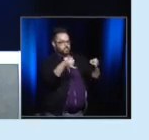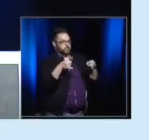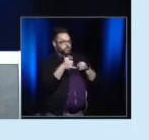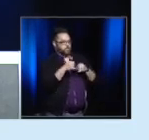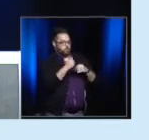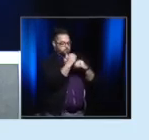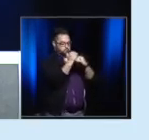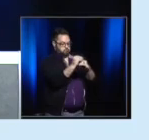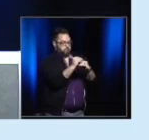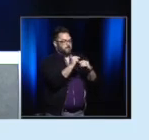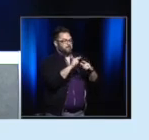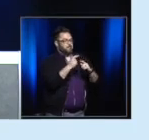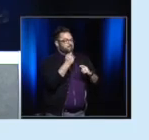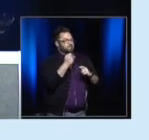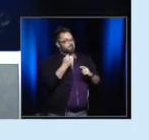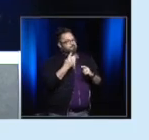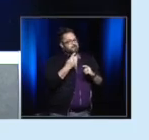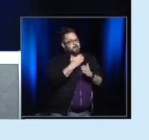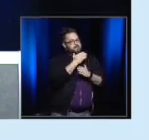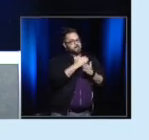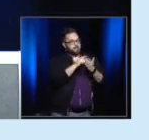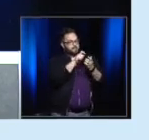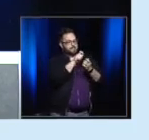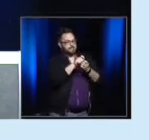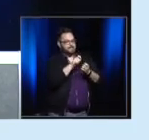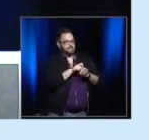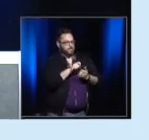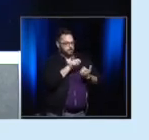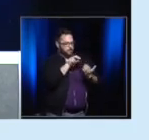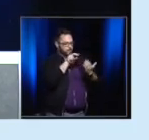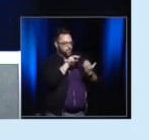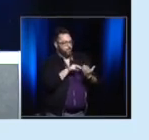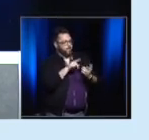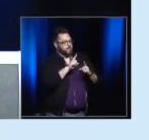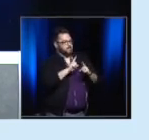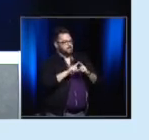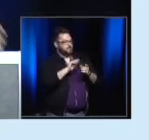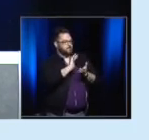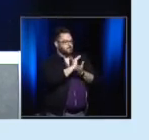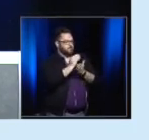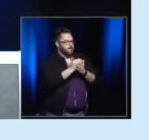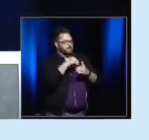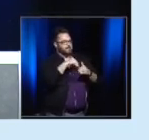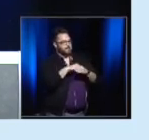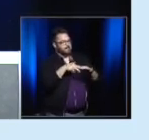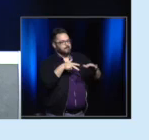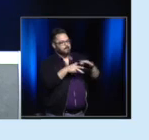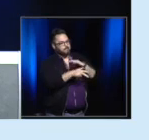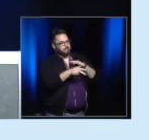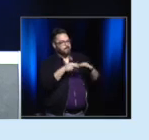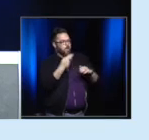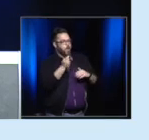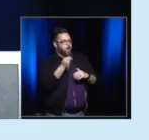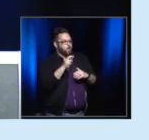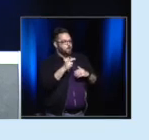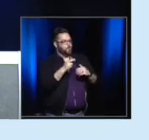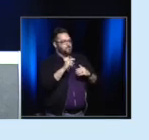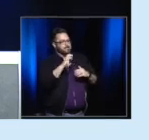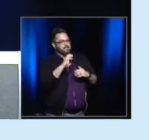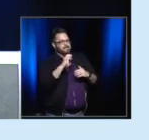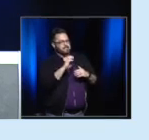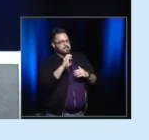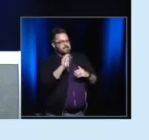in the detail. And when you look at it, you can see there's different amounts in harbours, out of harbours, set nets, trawl nets, the